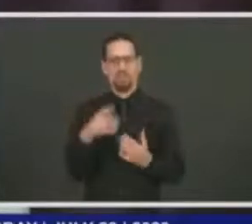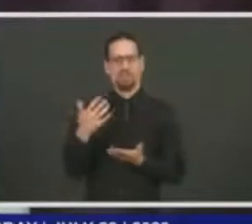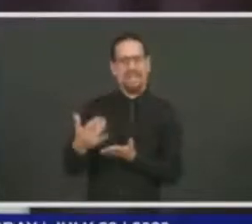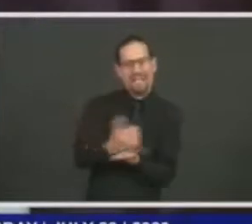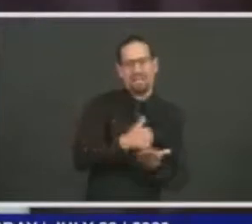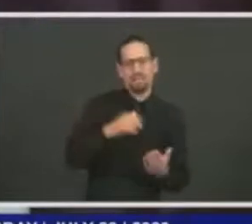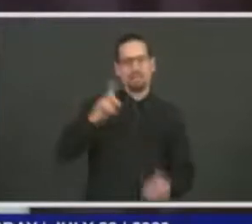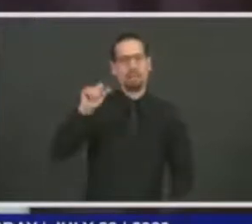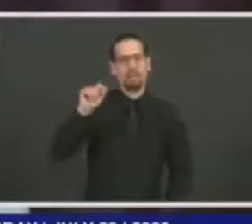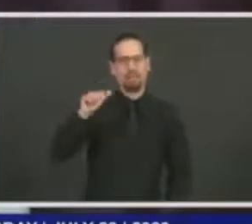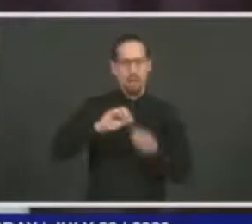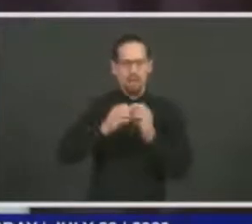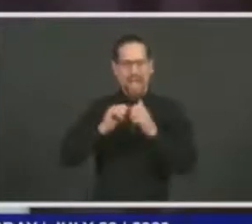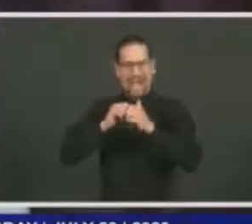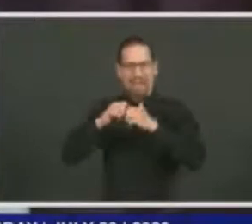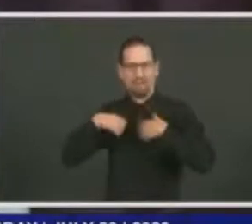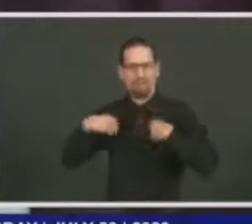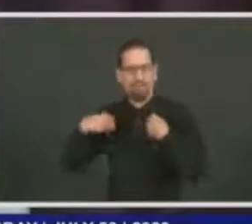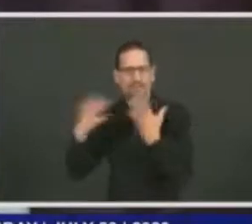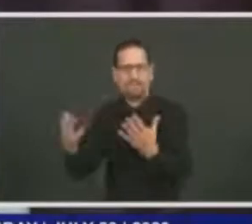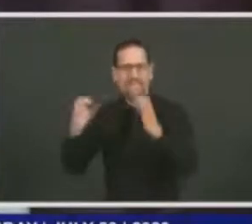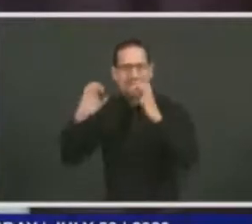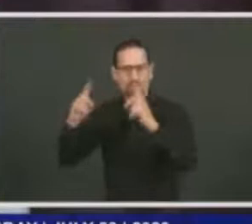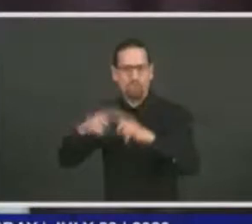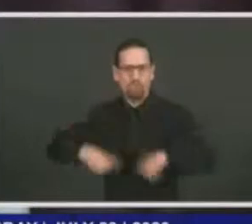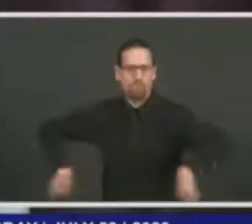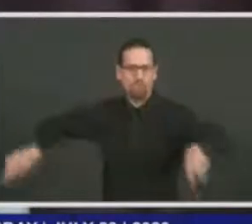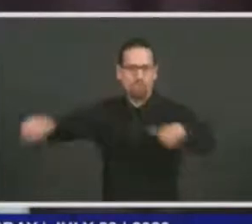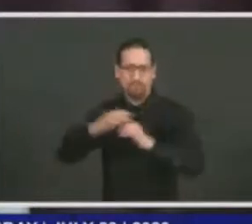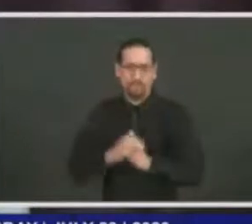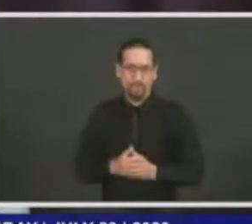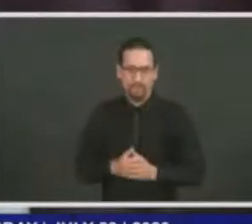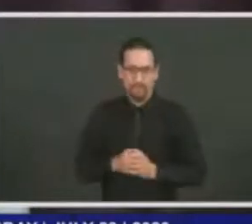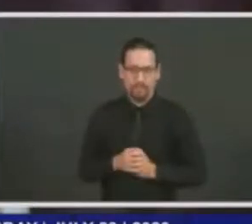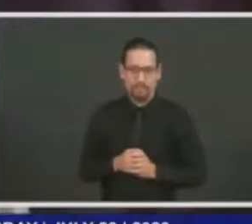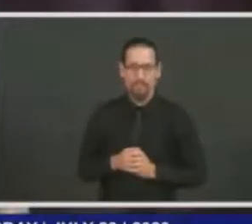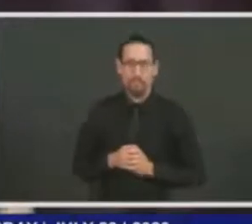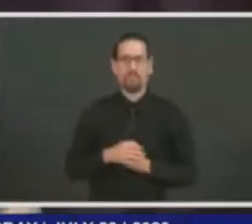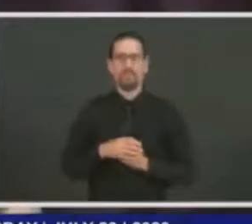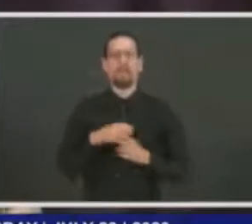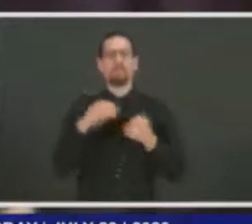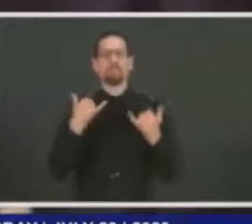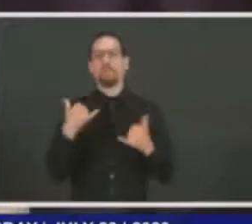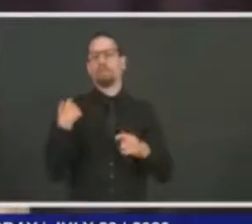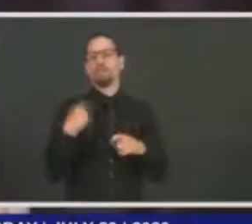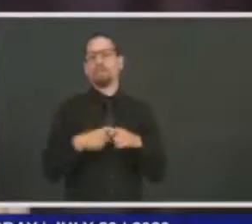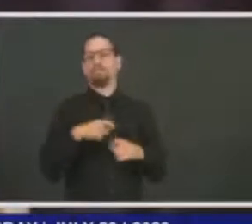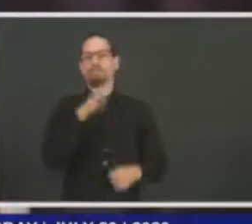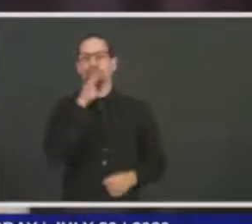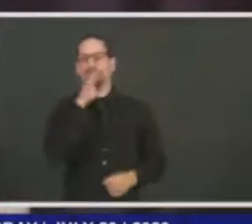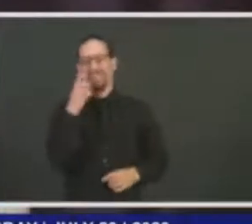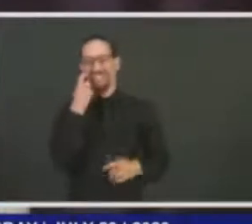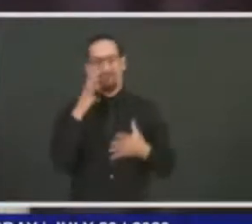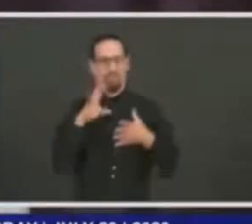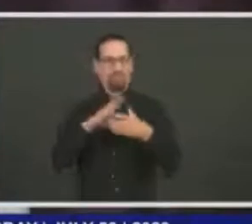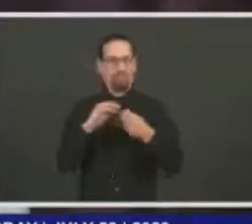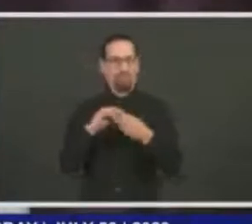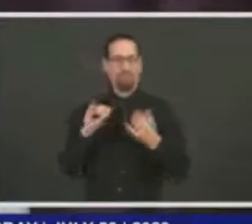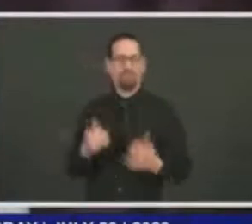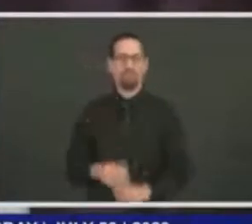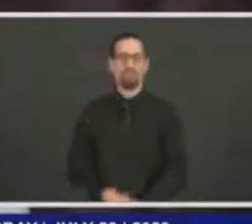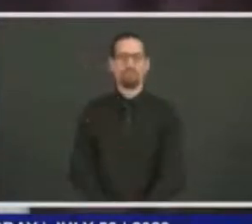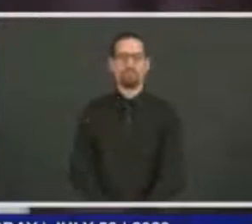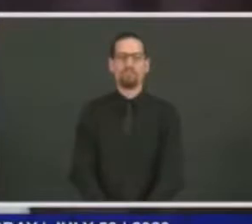continue to do. Como ustedes saben, nosotros en la nación nos están mirando porque pudimos poder